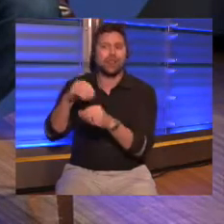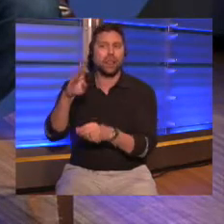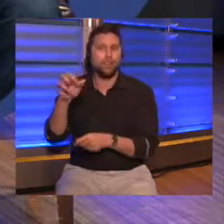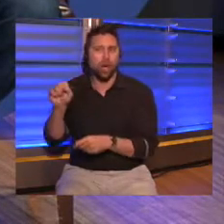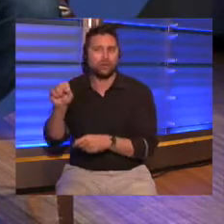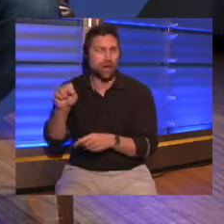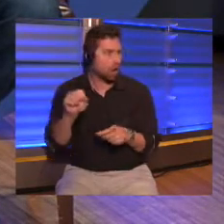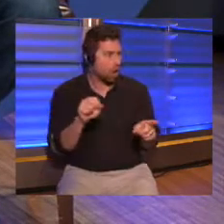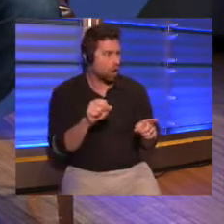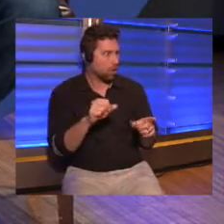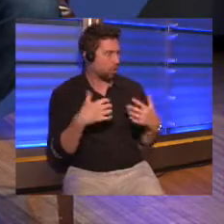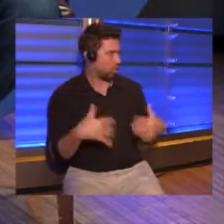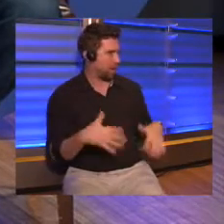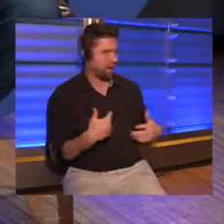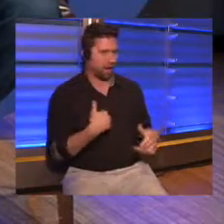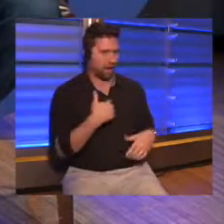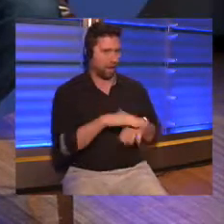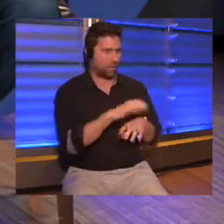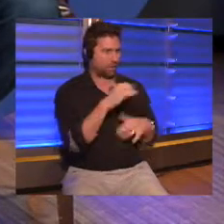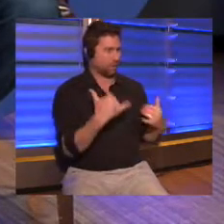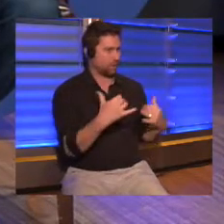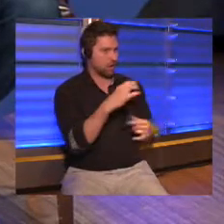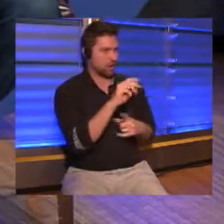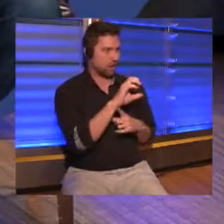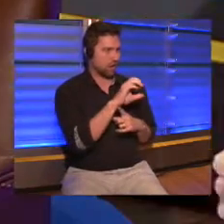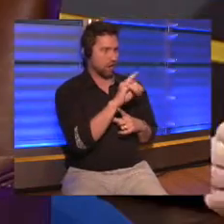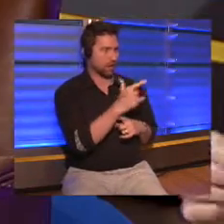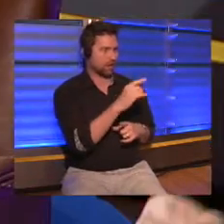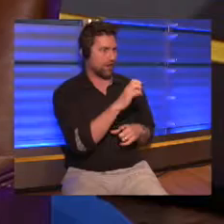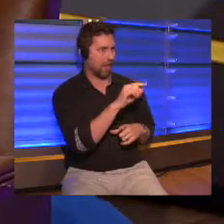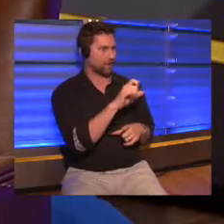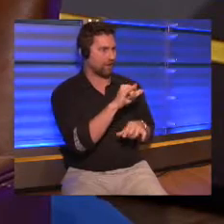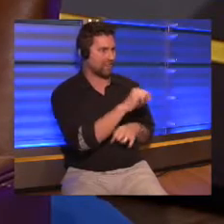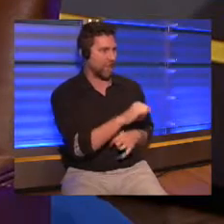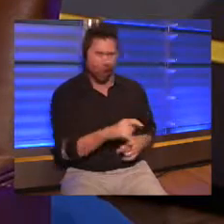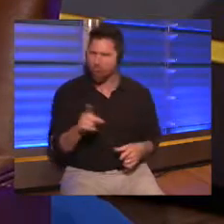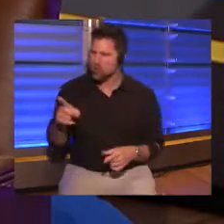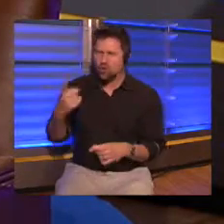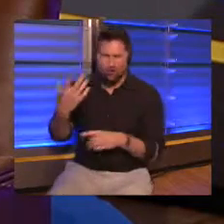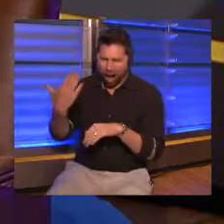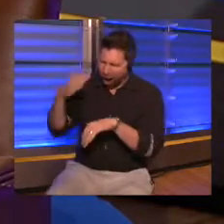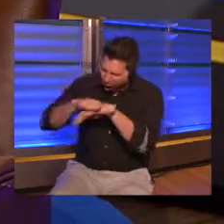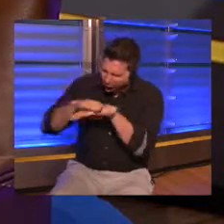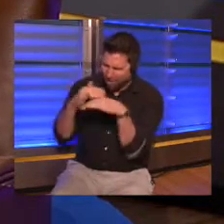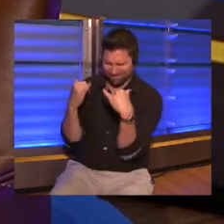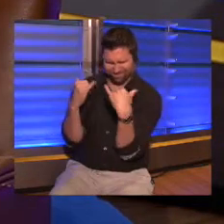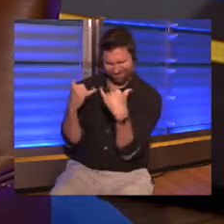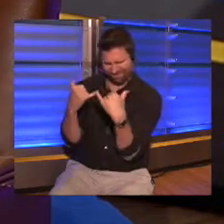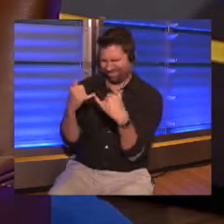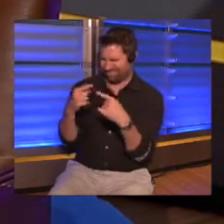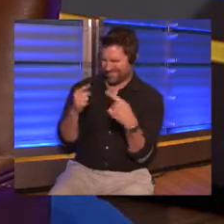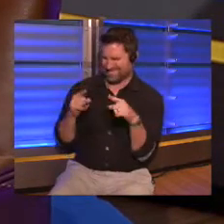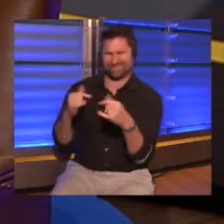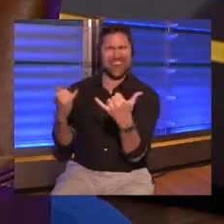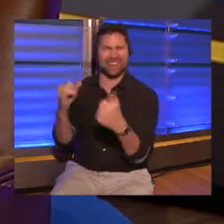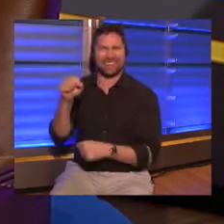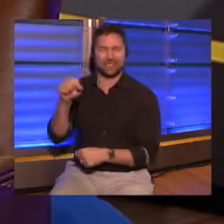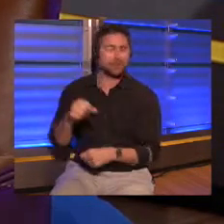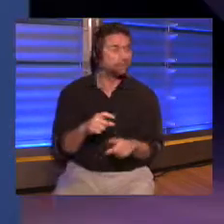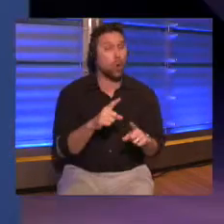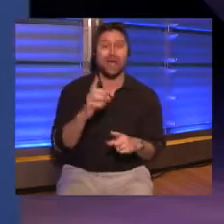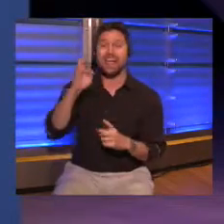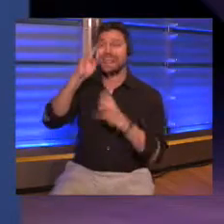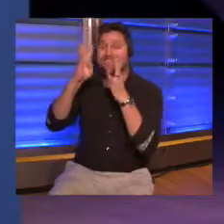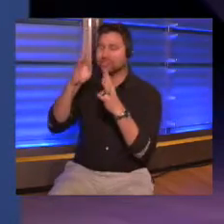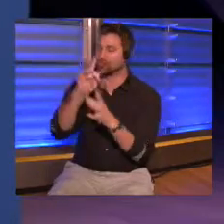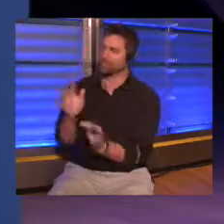so excited I was on the cutting edge of that. No, you're like right on the cutting edge, on Sonia. You're right there. So innovation is key. The